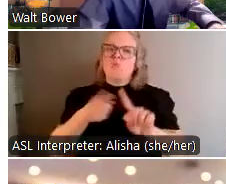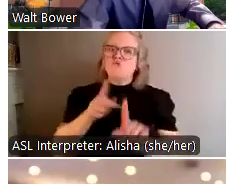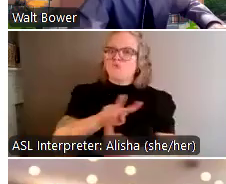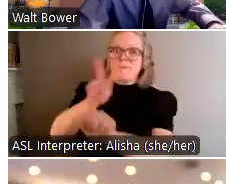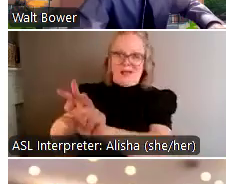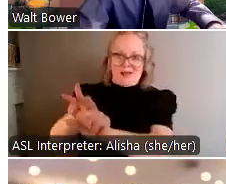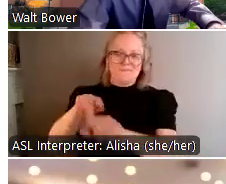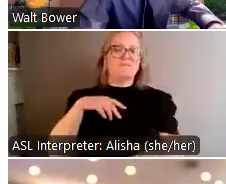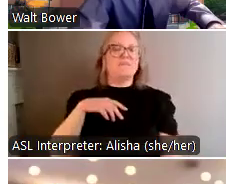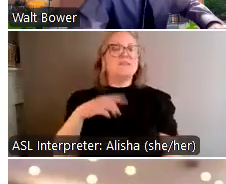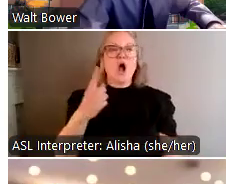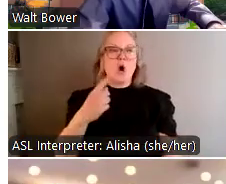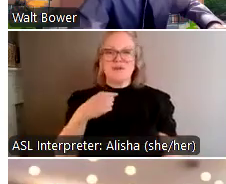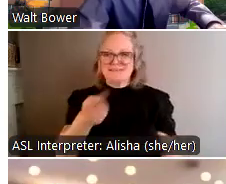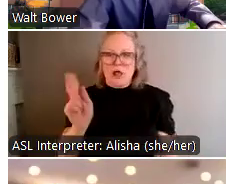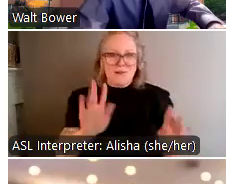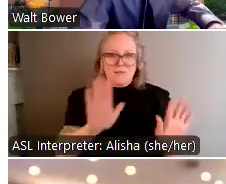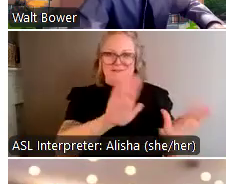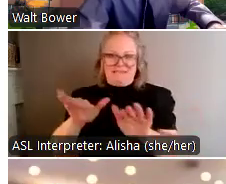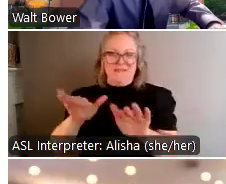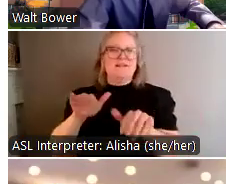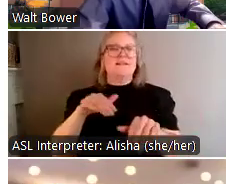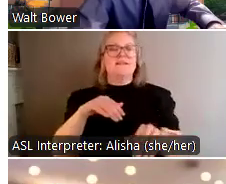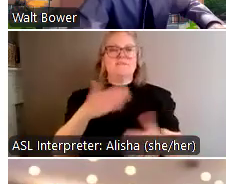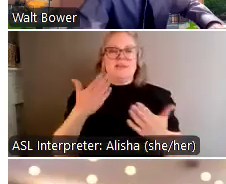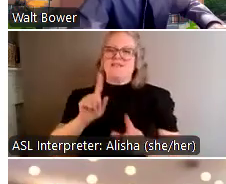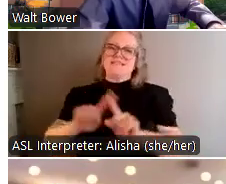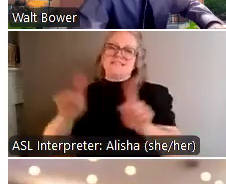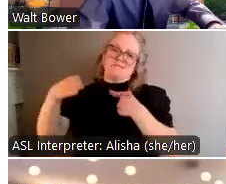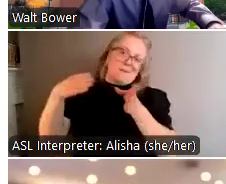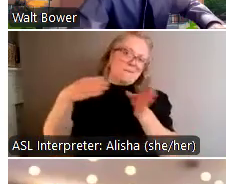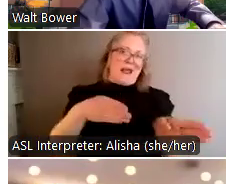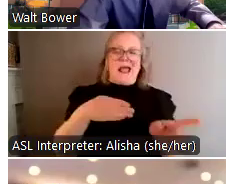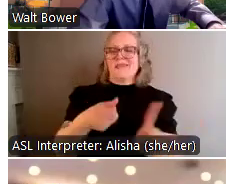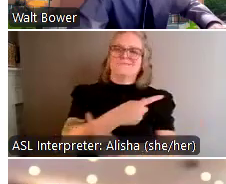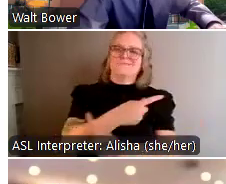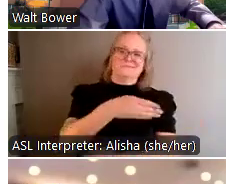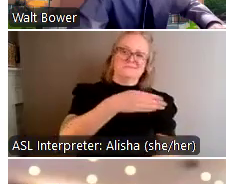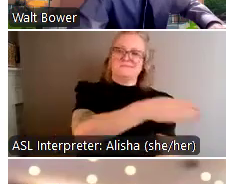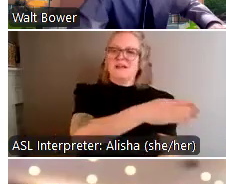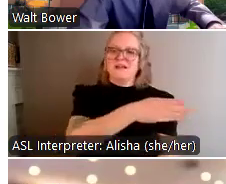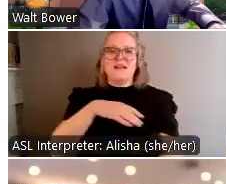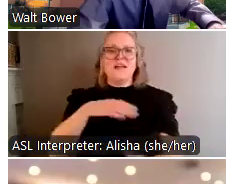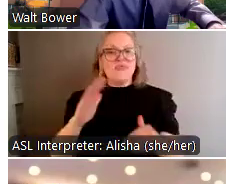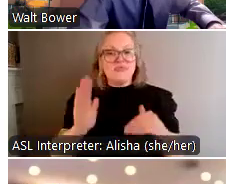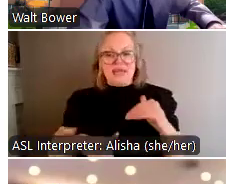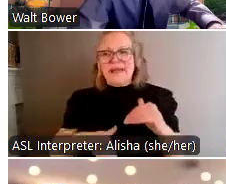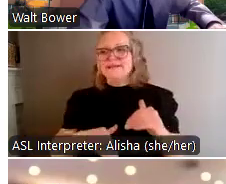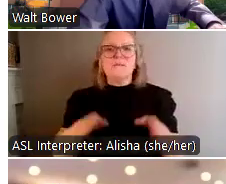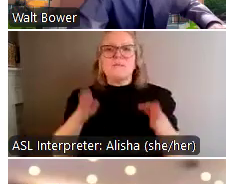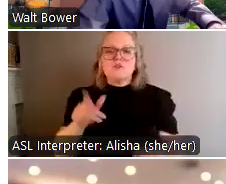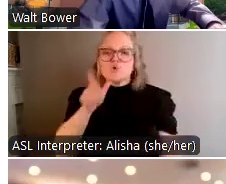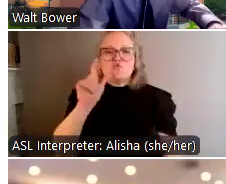people that they go down a different path instead of just somebody that may have low income.